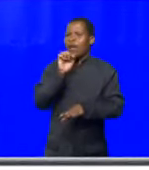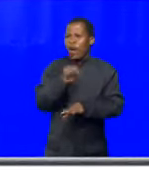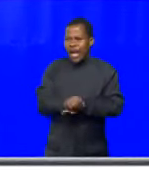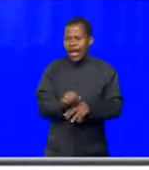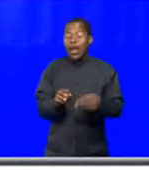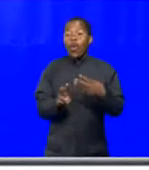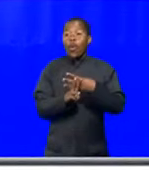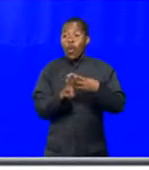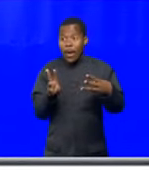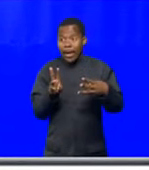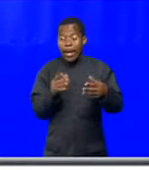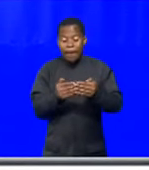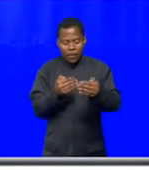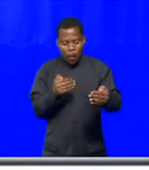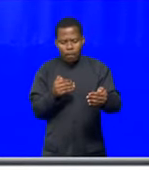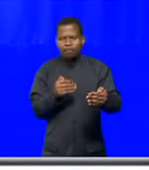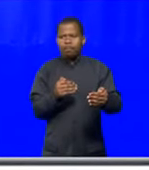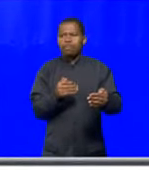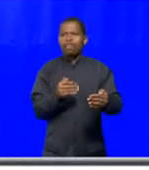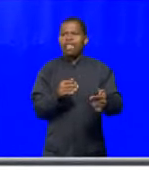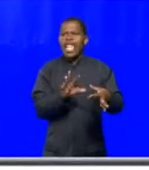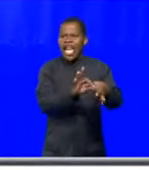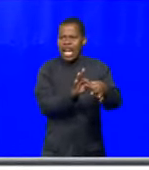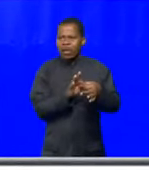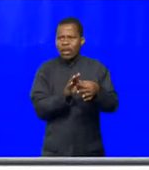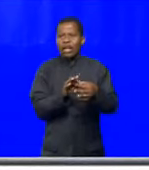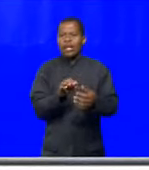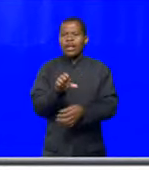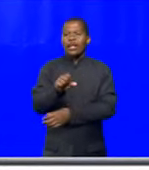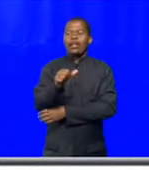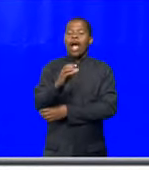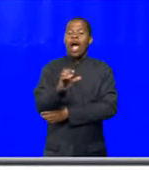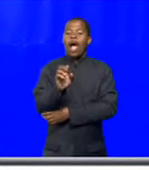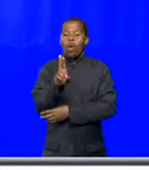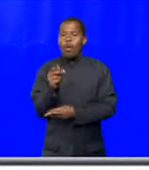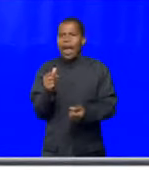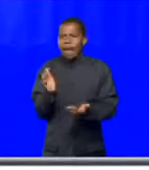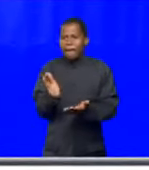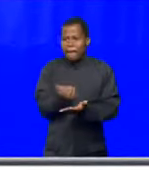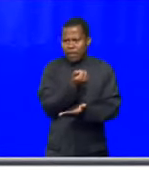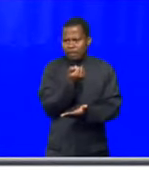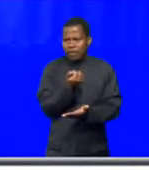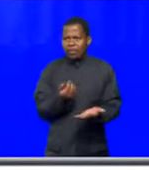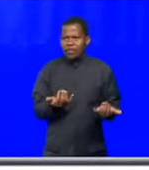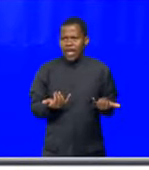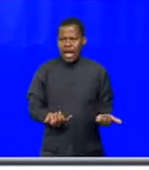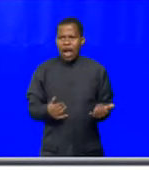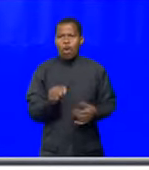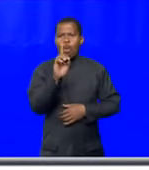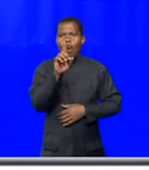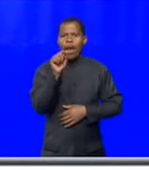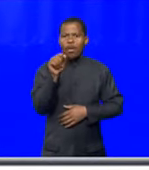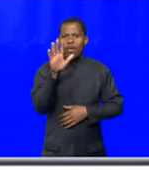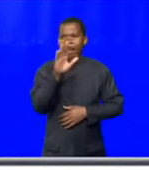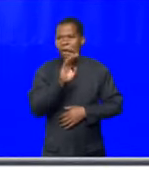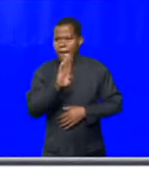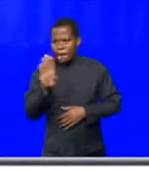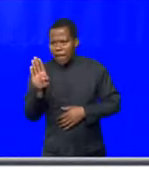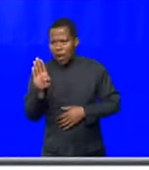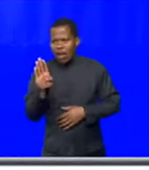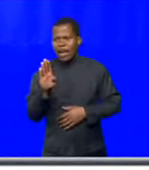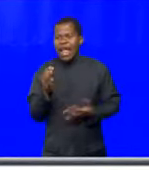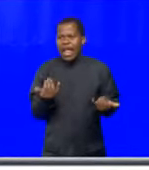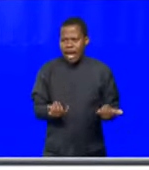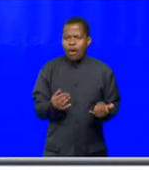before the last SACU quarterly receipts came in. So SACU now being up from 1.5 billion a quarter to about 3